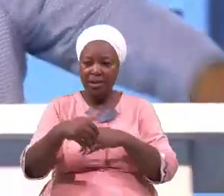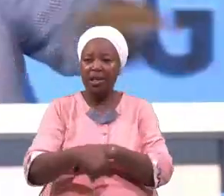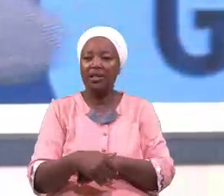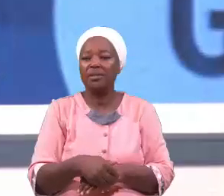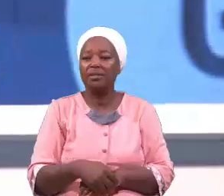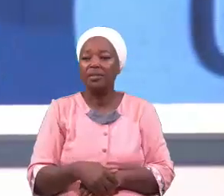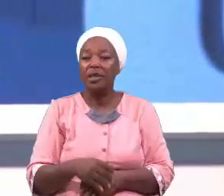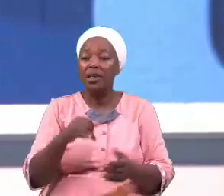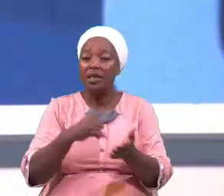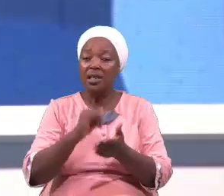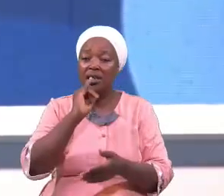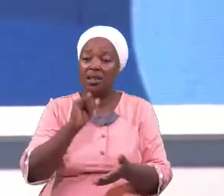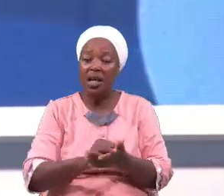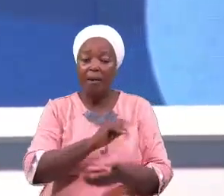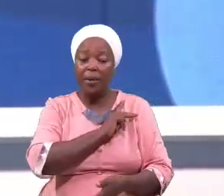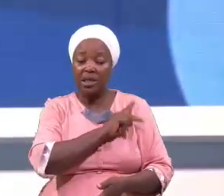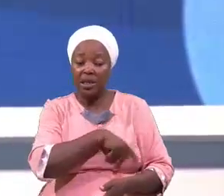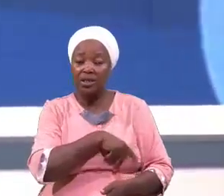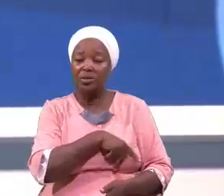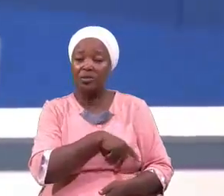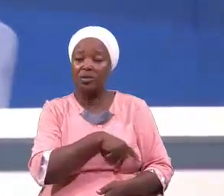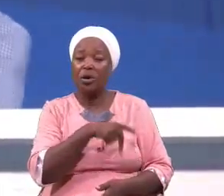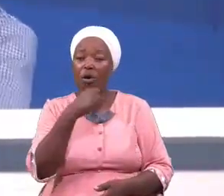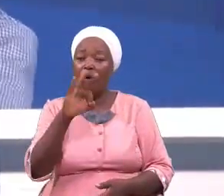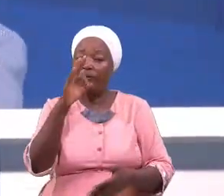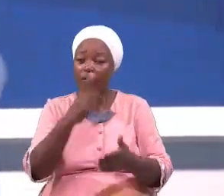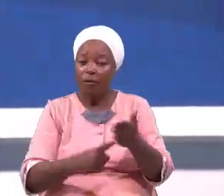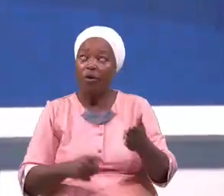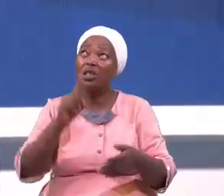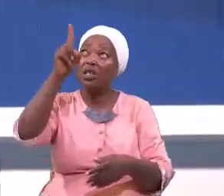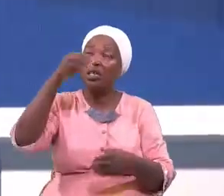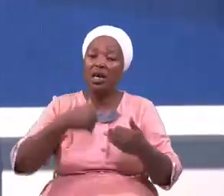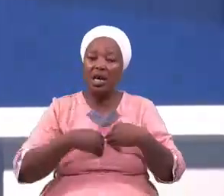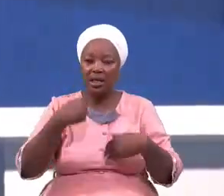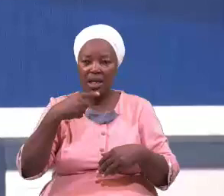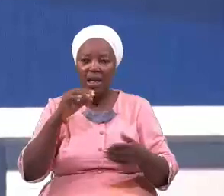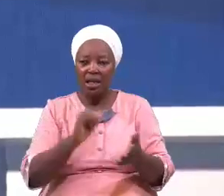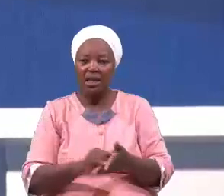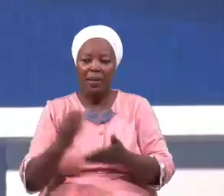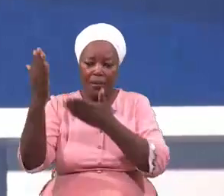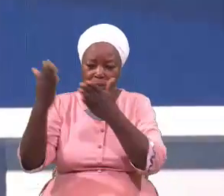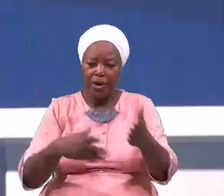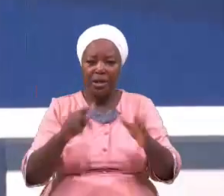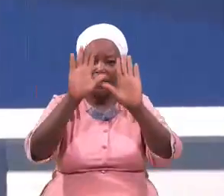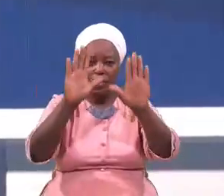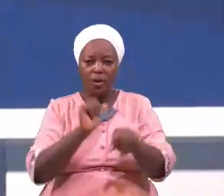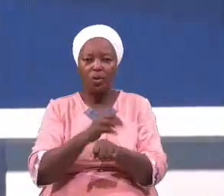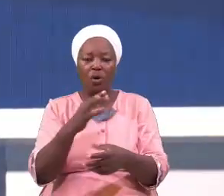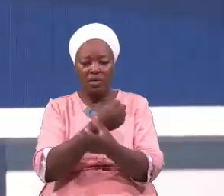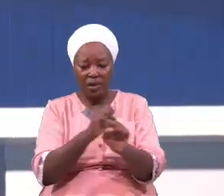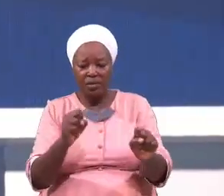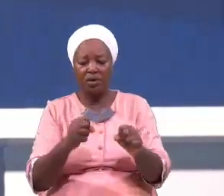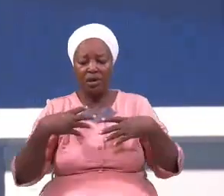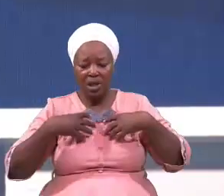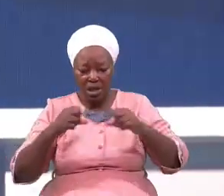is that personalization of what he had said that brings the miracle of salvation and